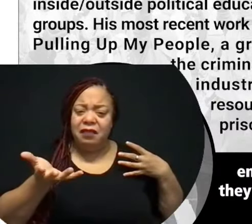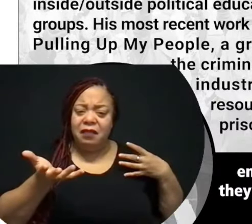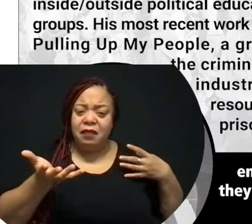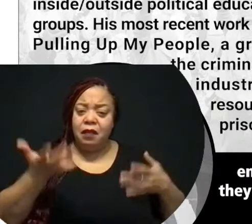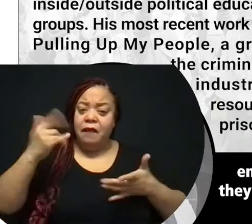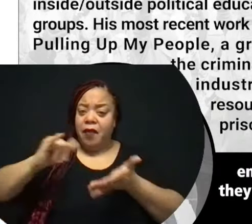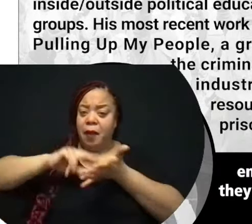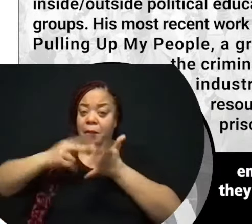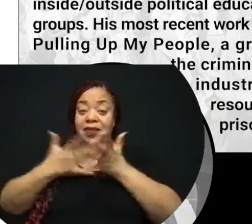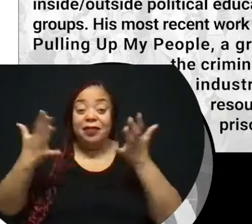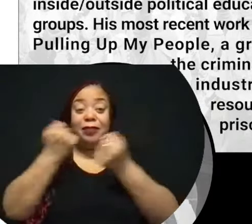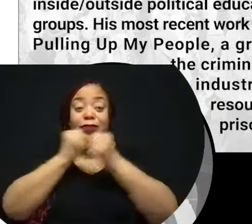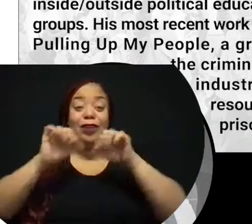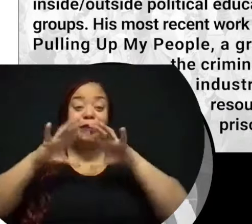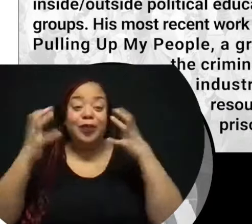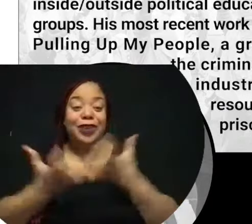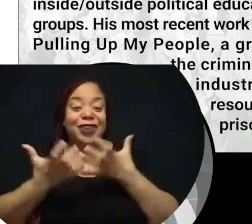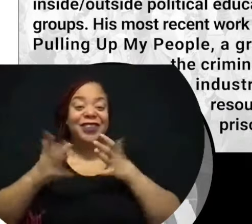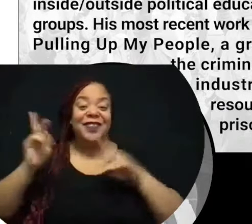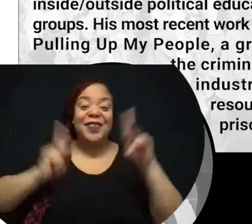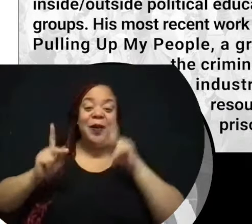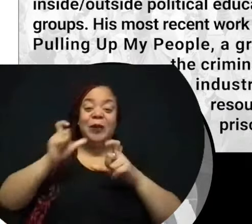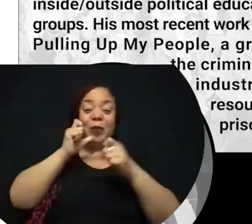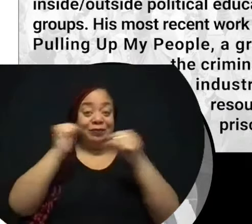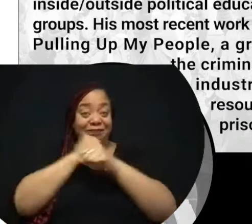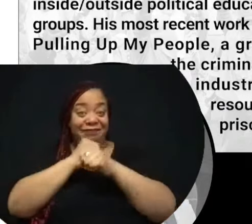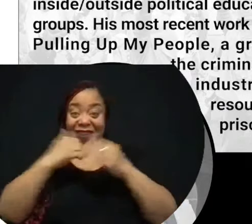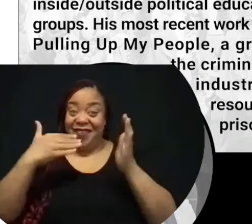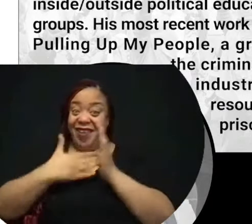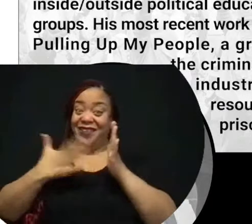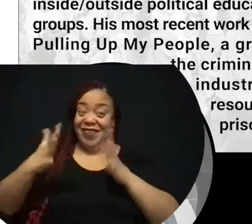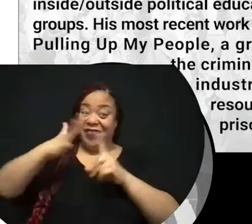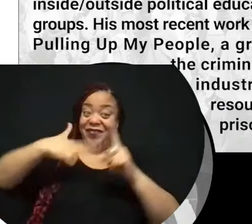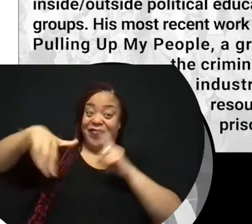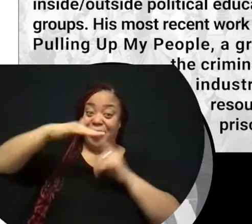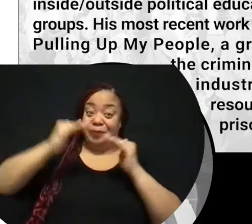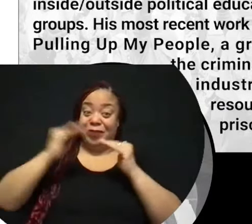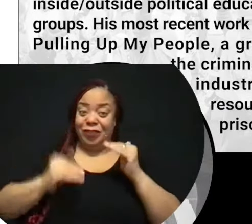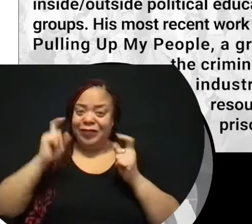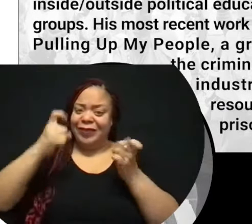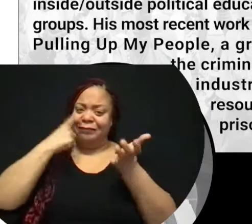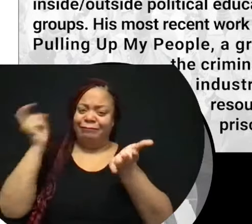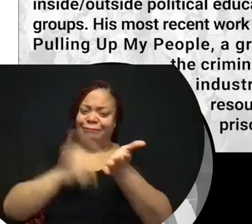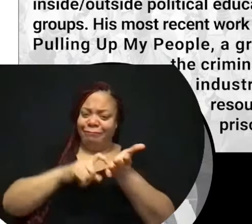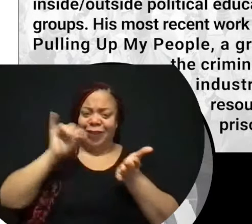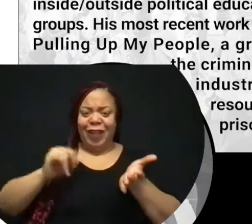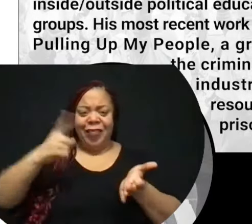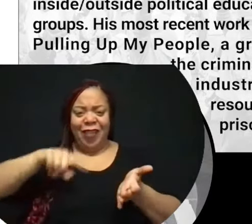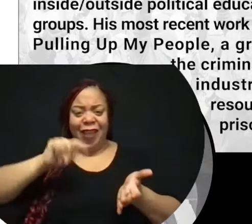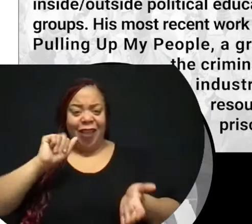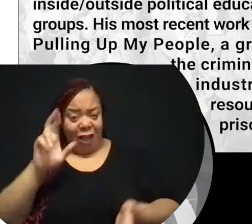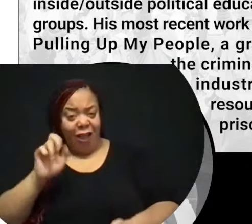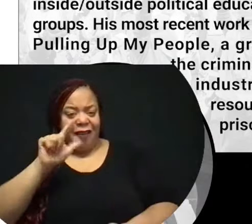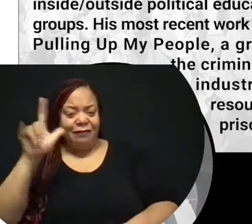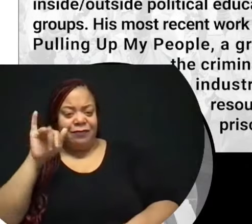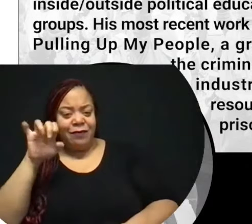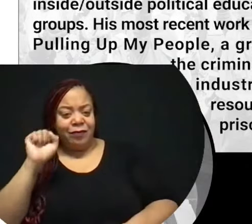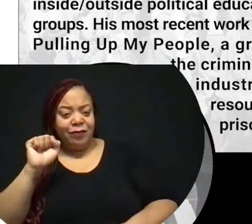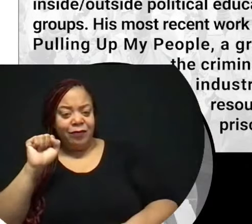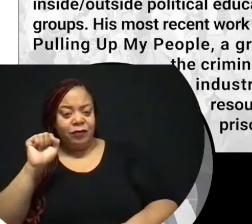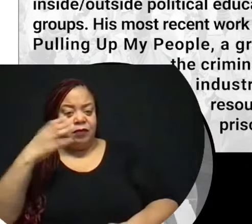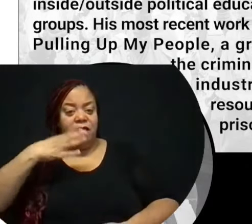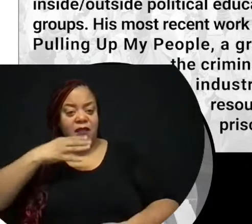and accomplices behind the wall. That our dehumanization originates from the same source as their